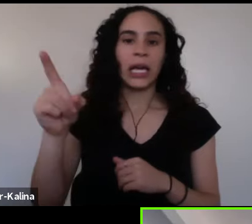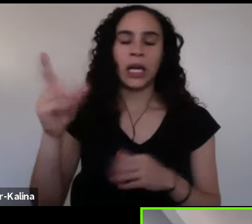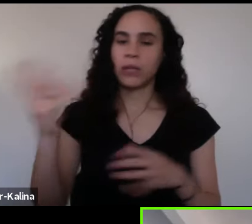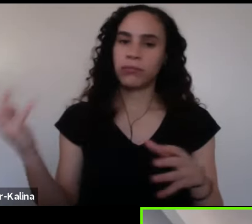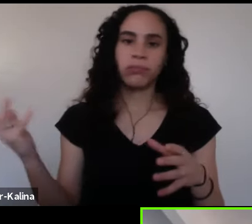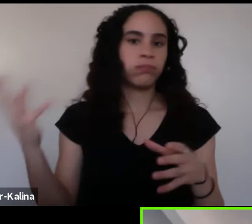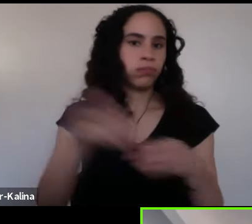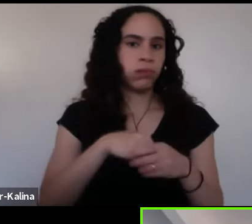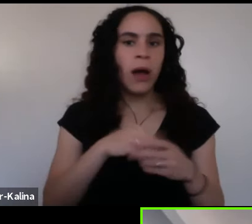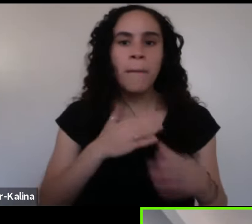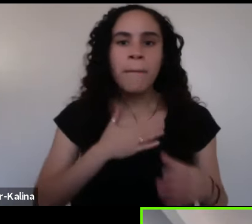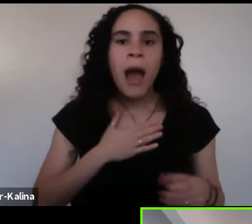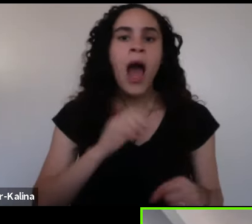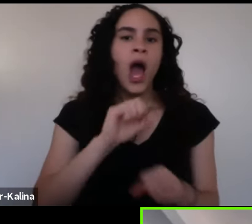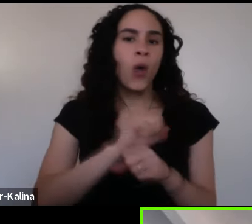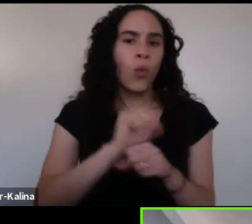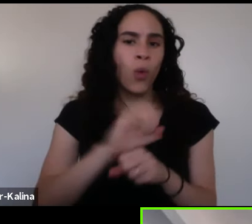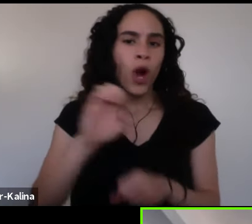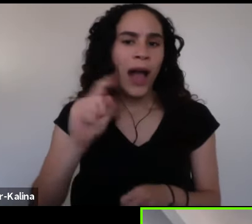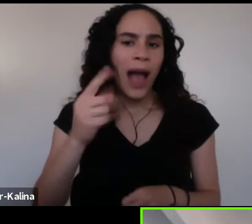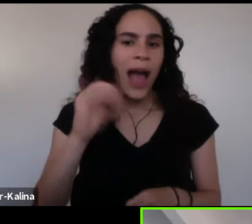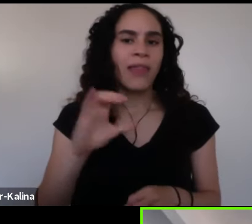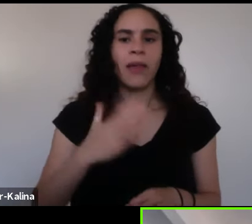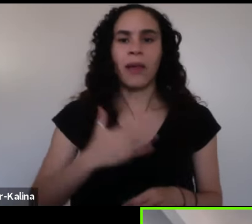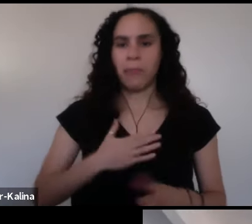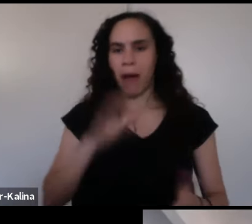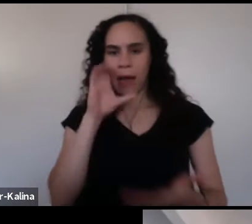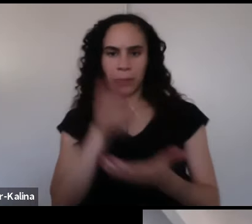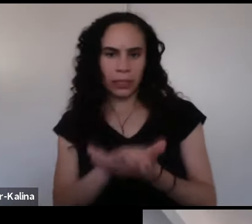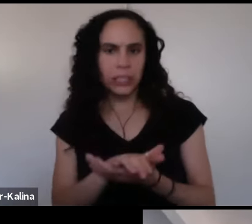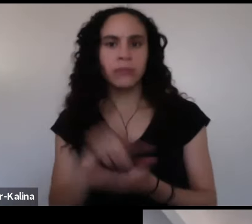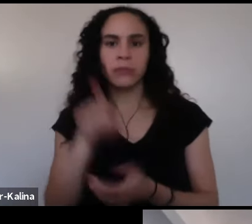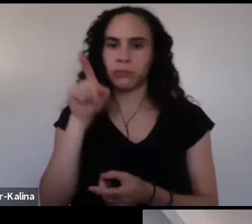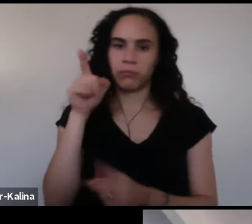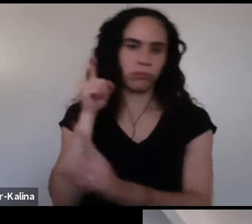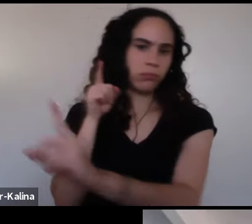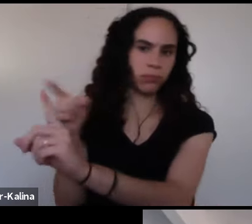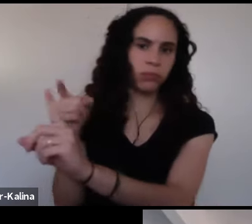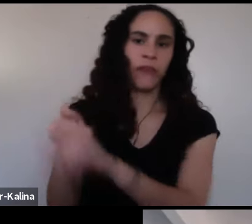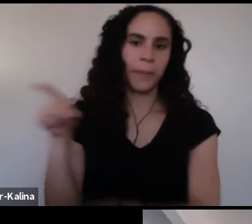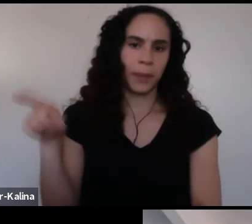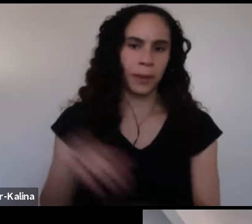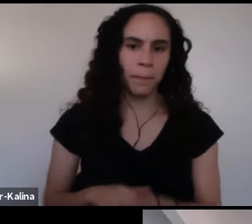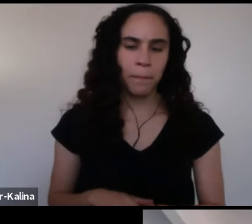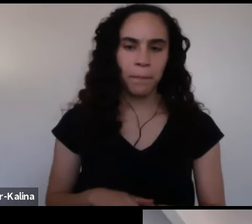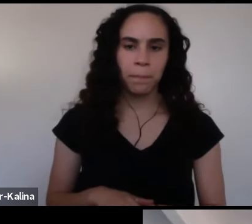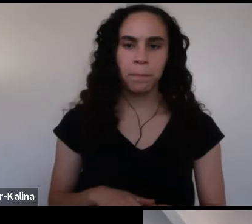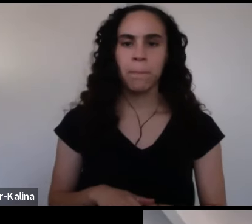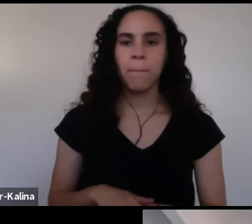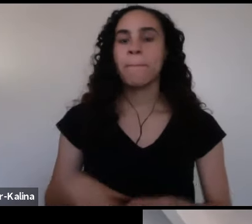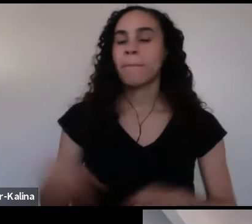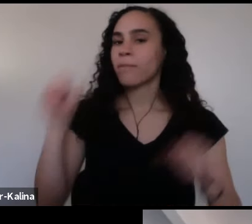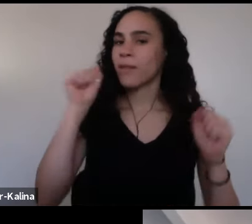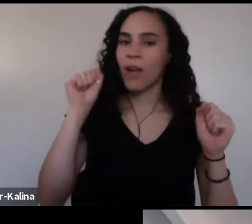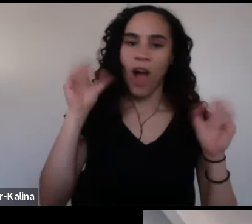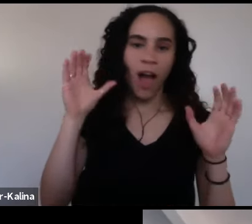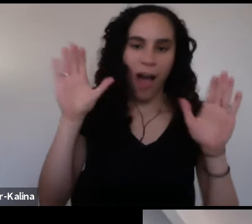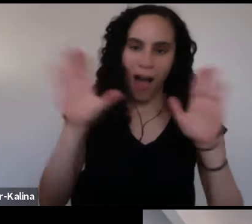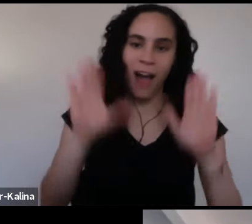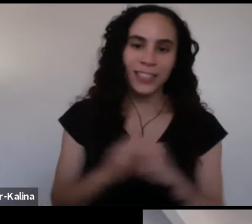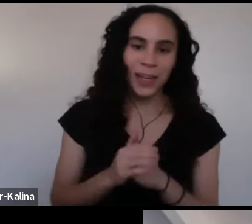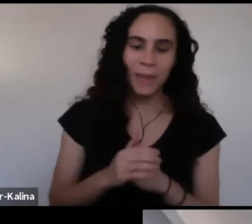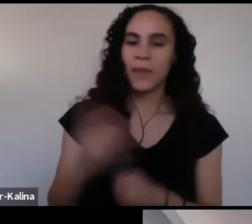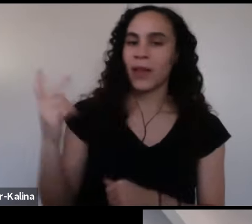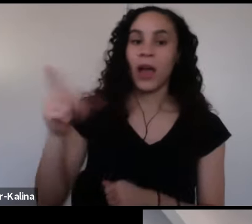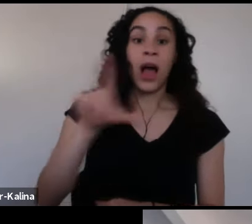and what I believe in. Yeah. Awesome. So you and I have talked about empathy and allyship. Lionel and I